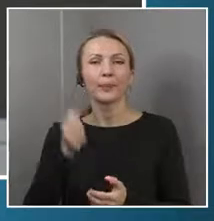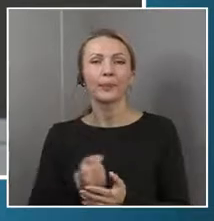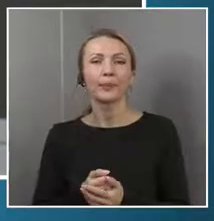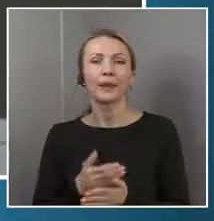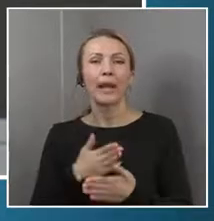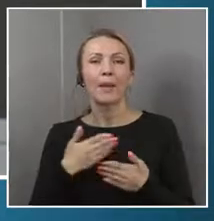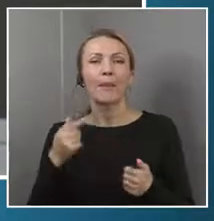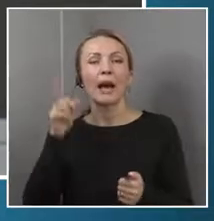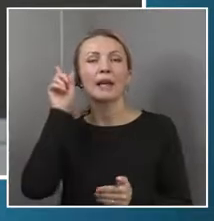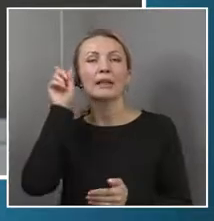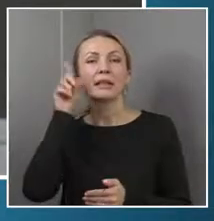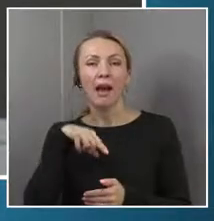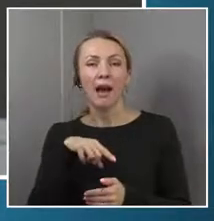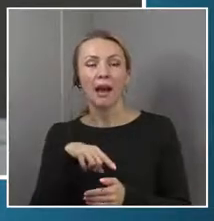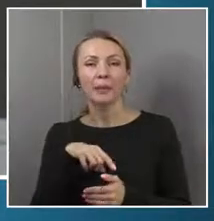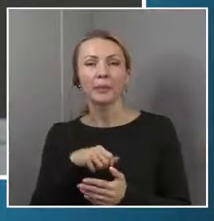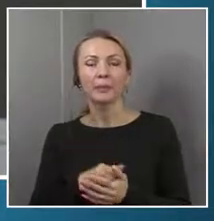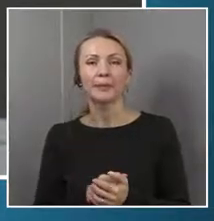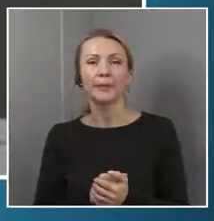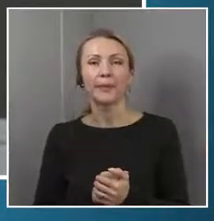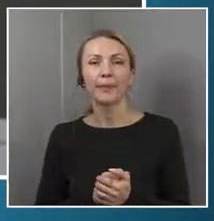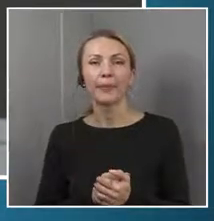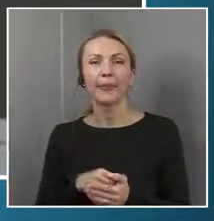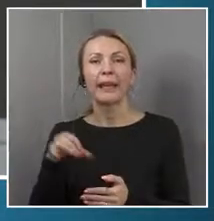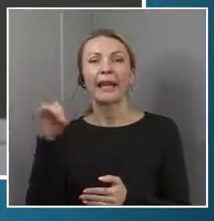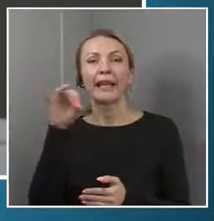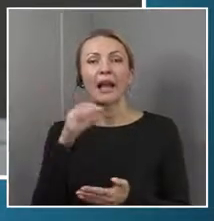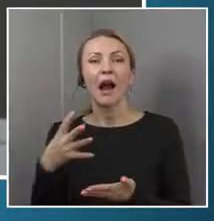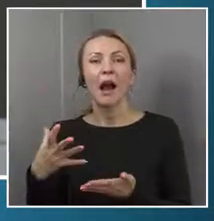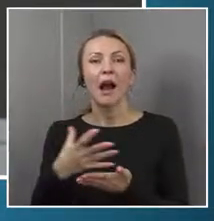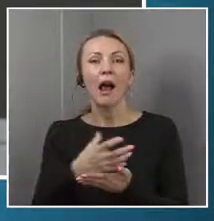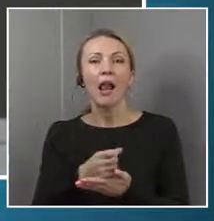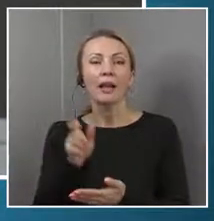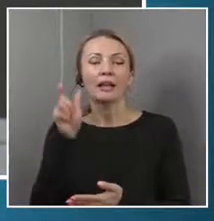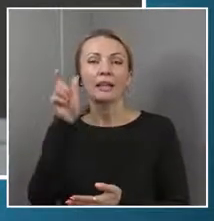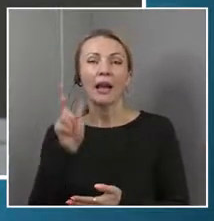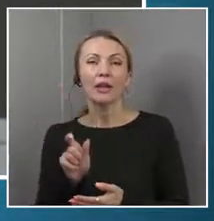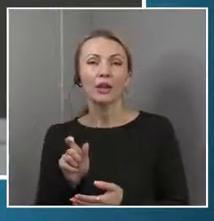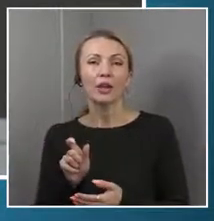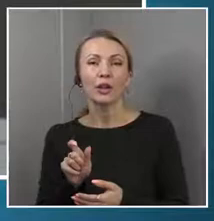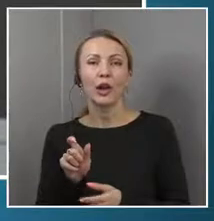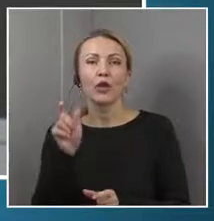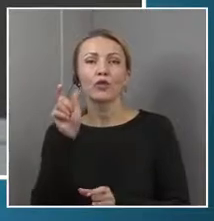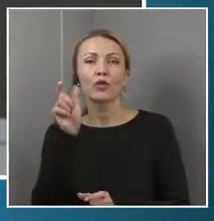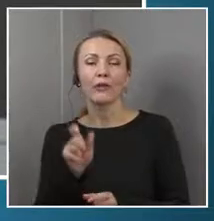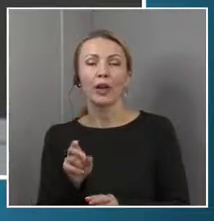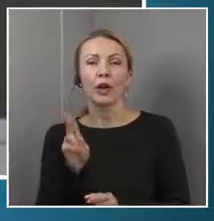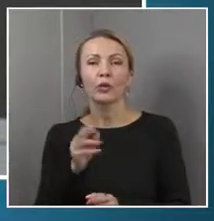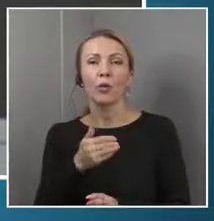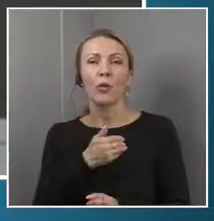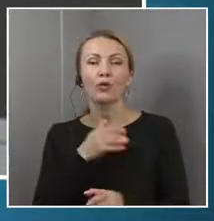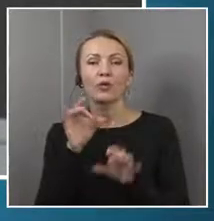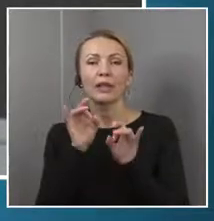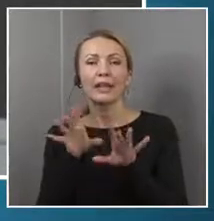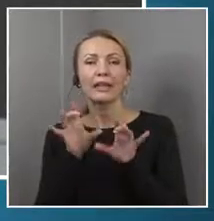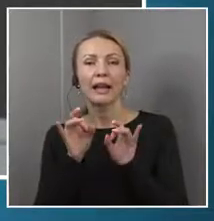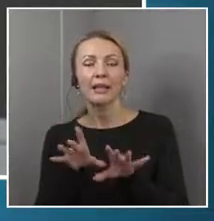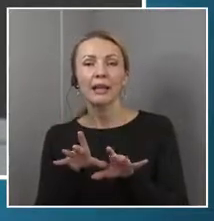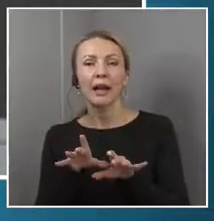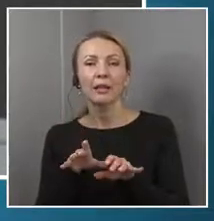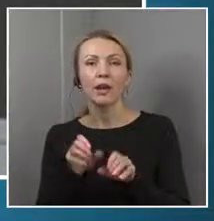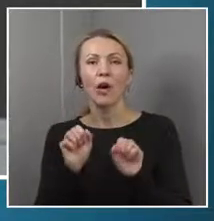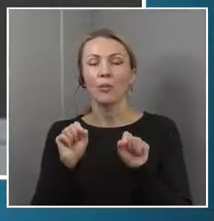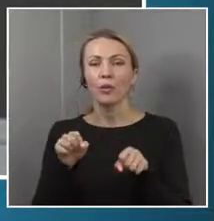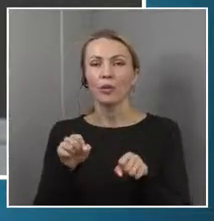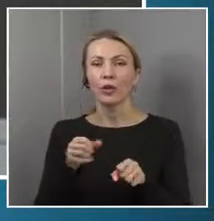than a painting, and that's again coins. Prove that that culture existed. And a collector is